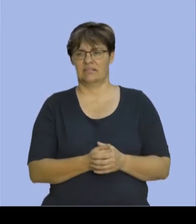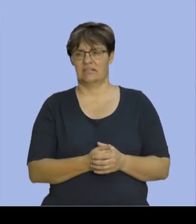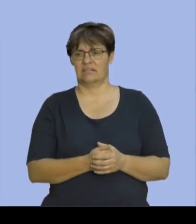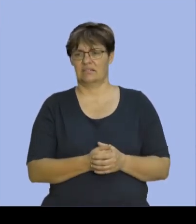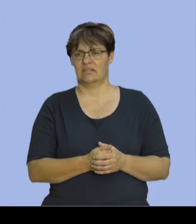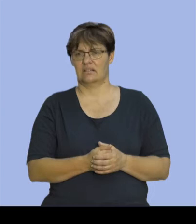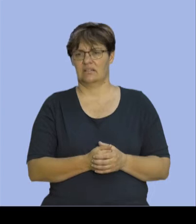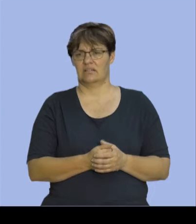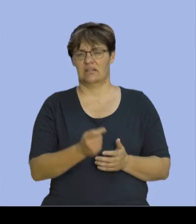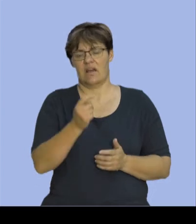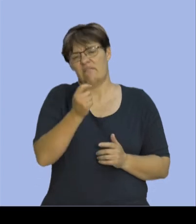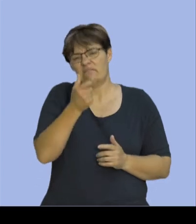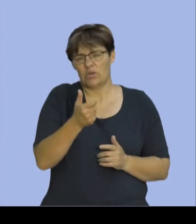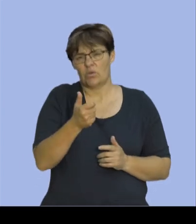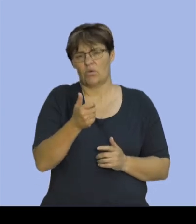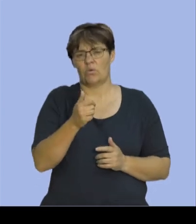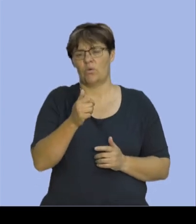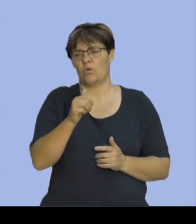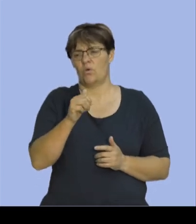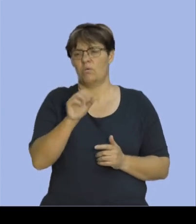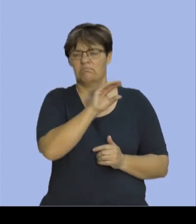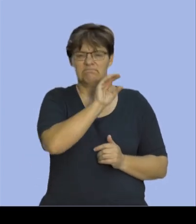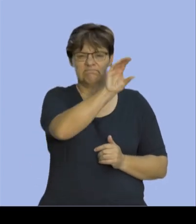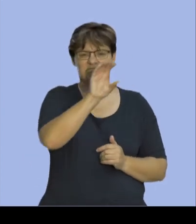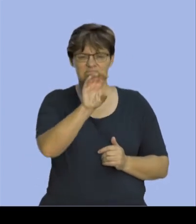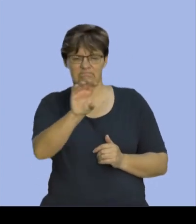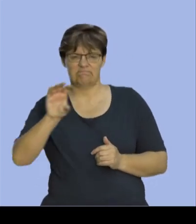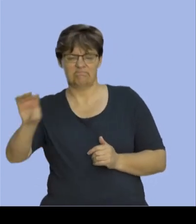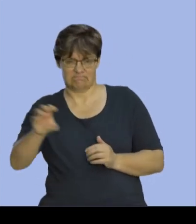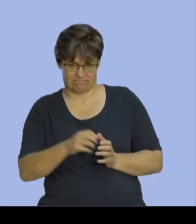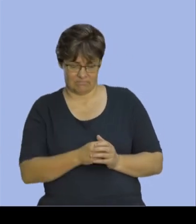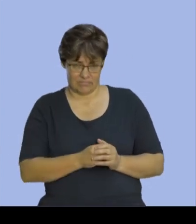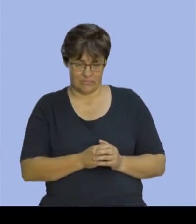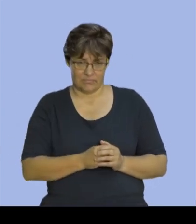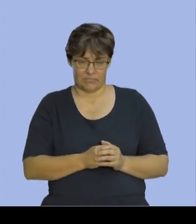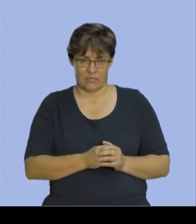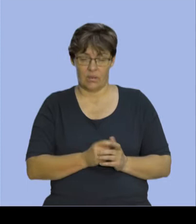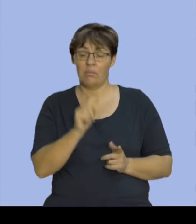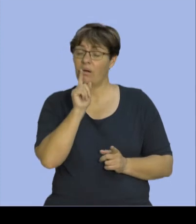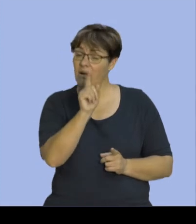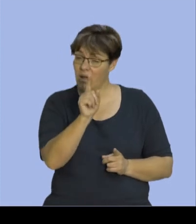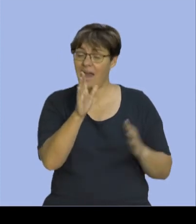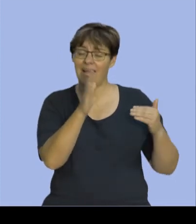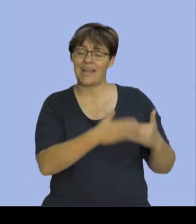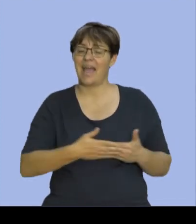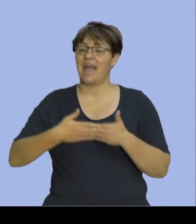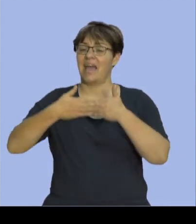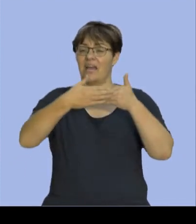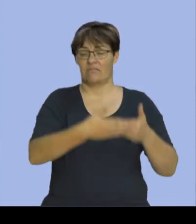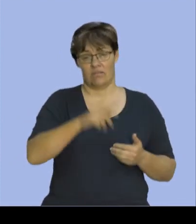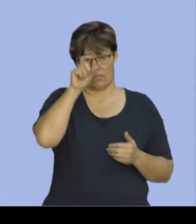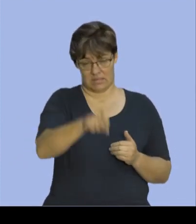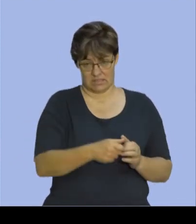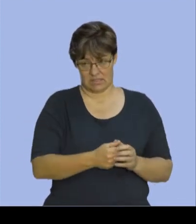something like few arms that we are drawing, right? But now, what you need to be very,